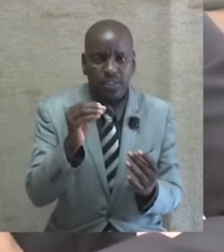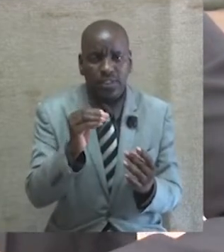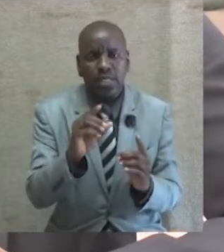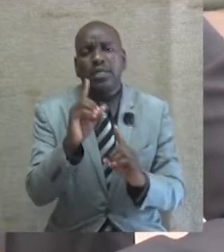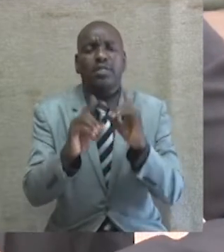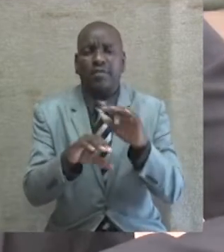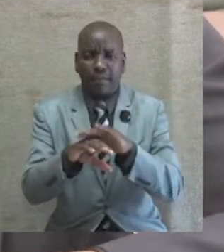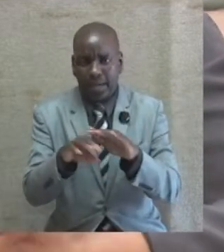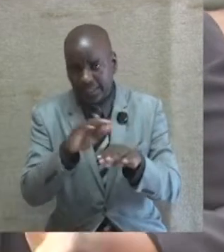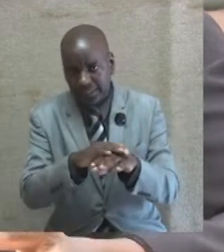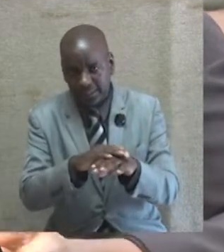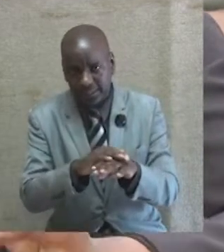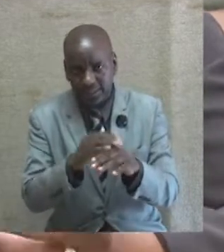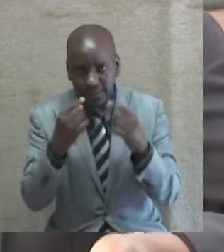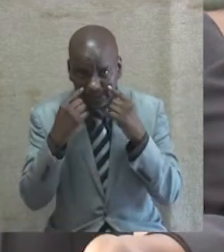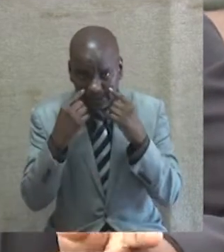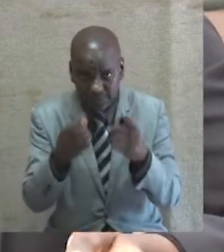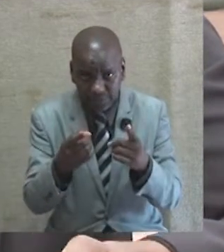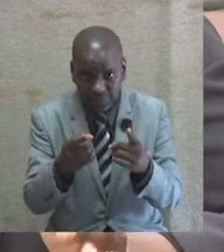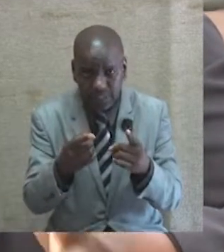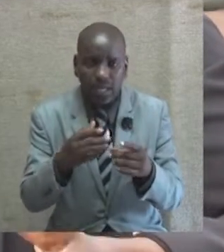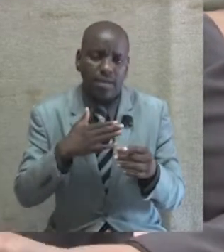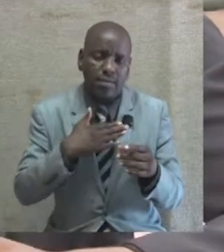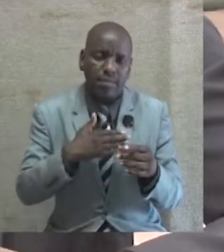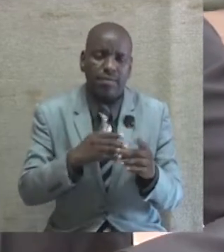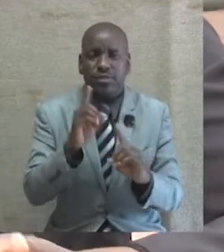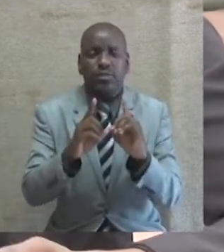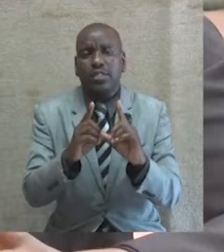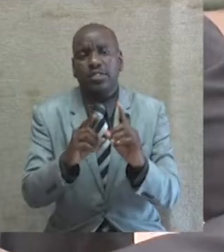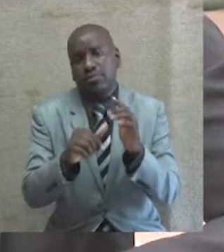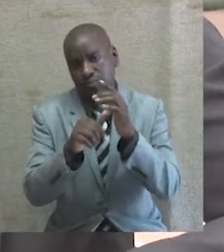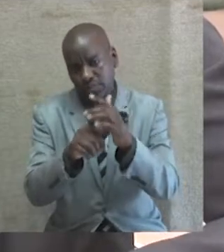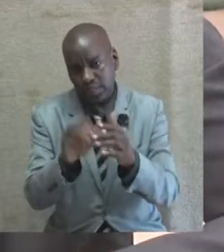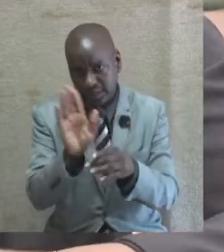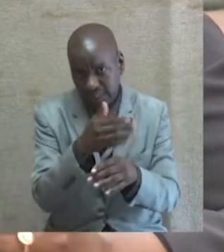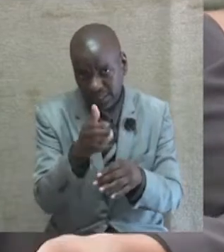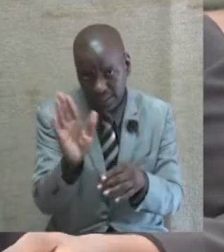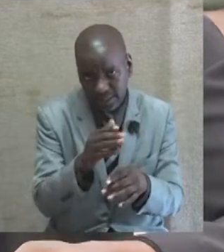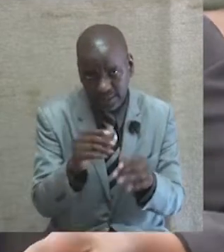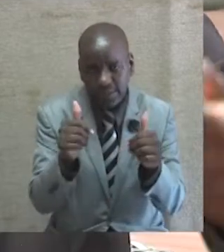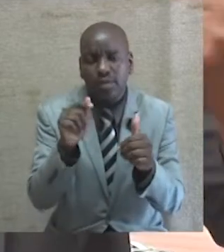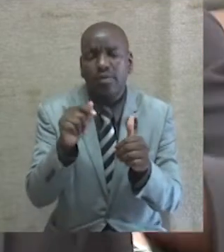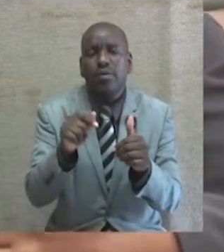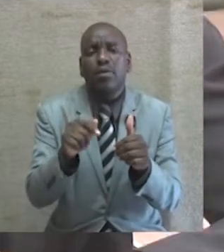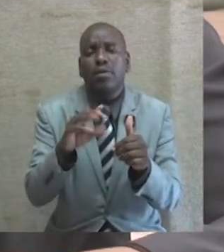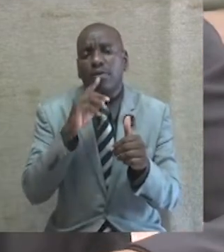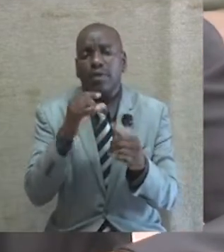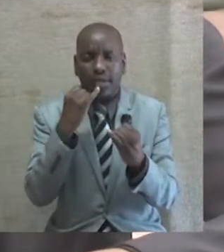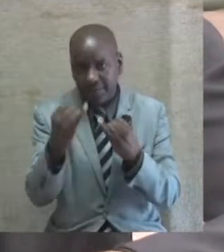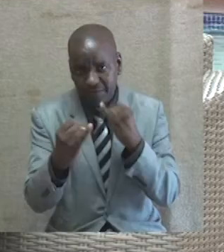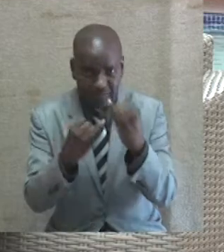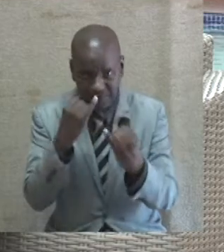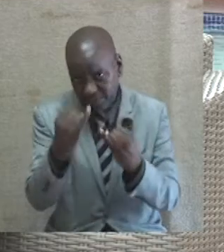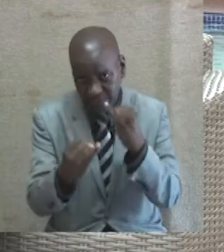their private parts, and then they will be saying "Apapangu don't touch, Apapangu don't touch." By doing that, they are internalizing